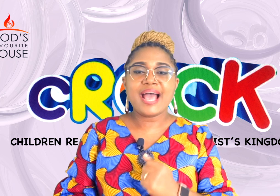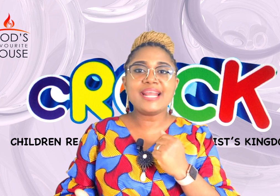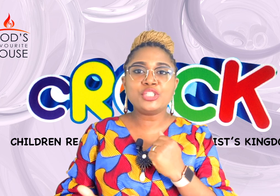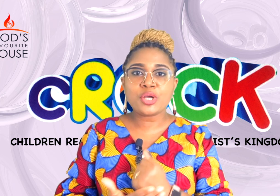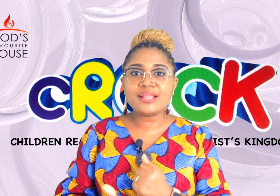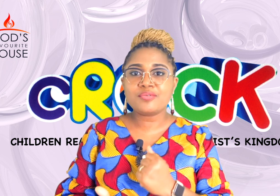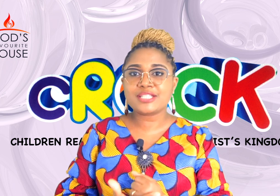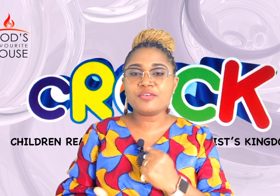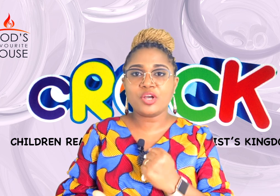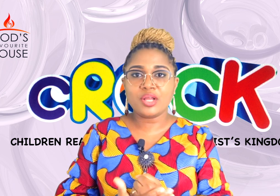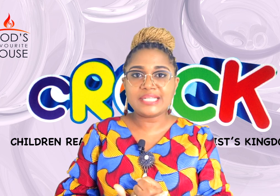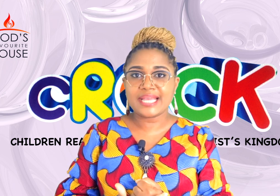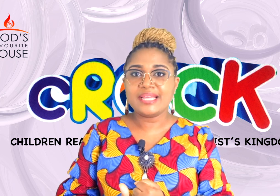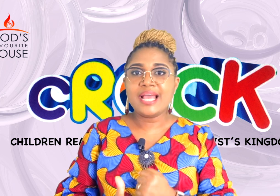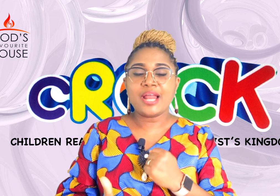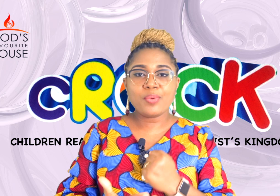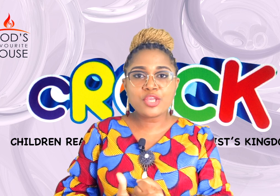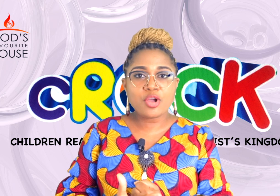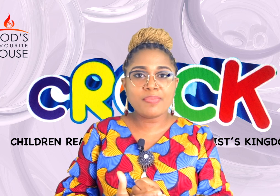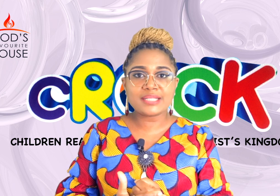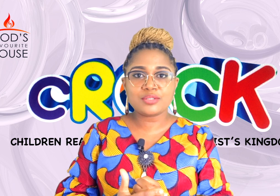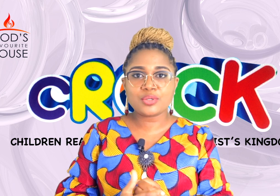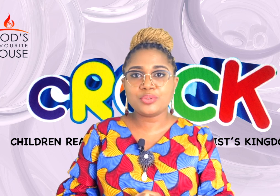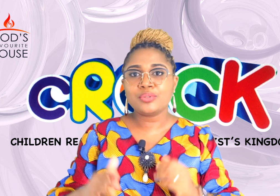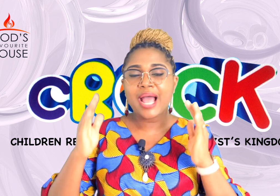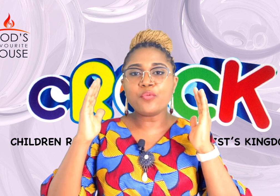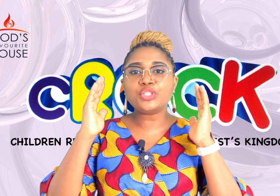safe and enjoy the rest of your holiday. And when you go